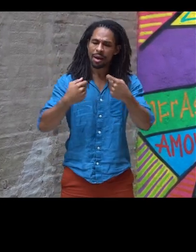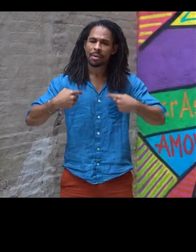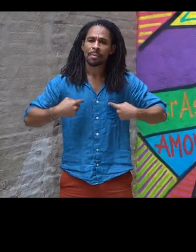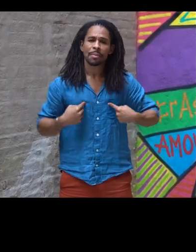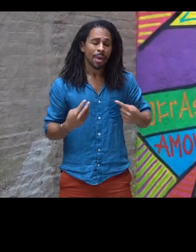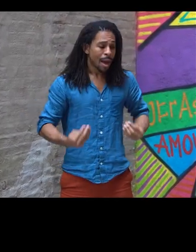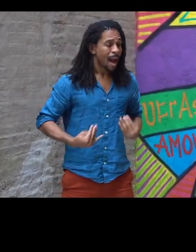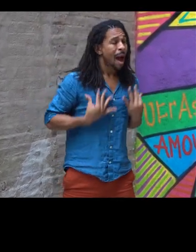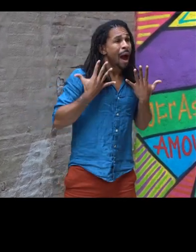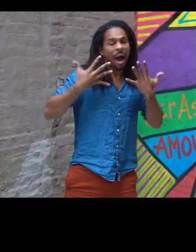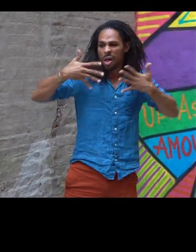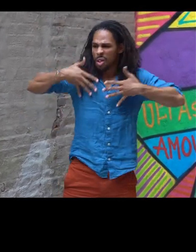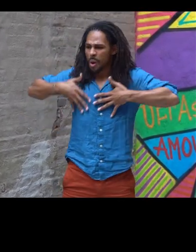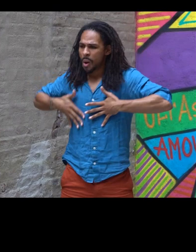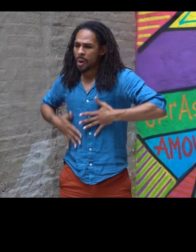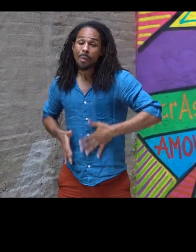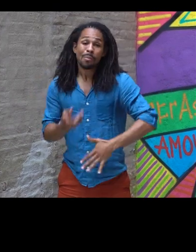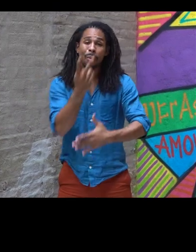you got me high or